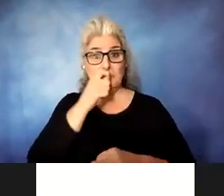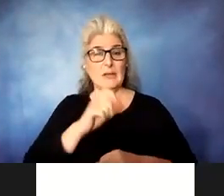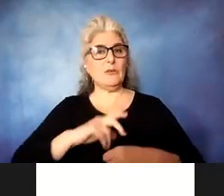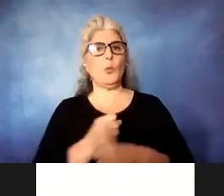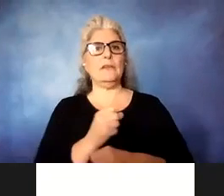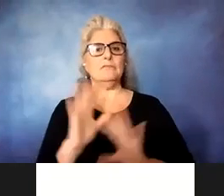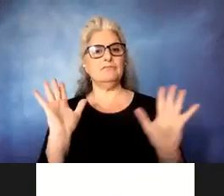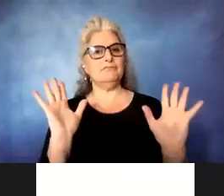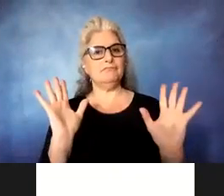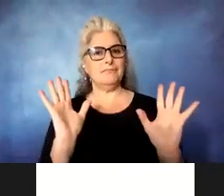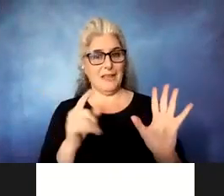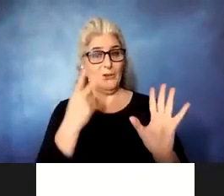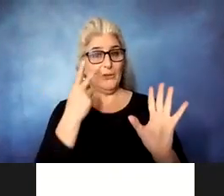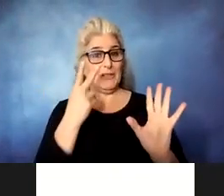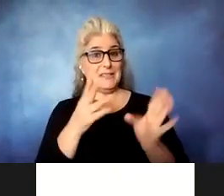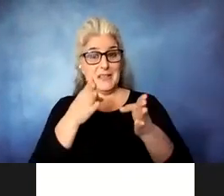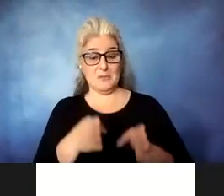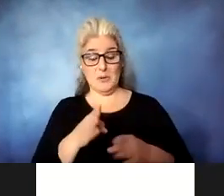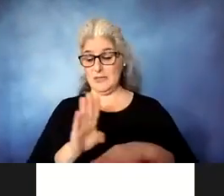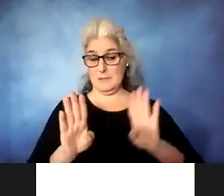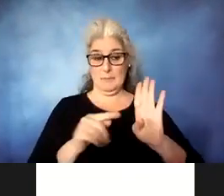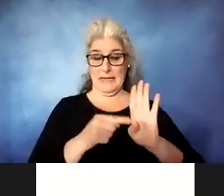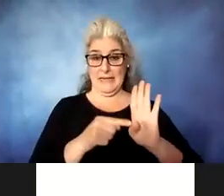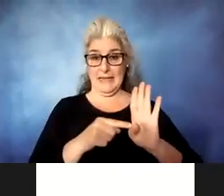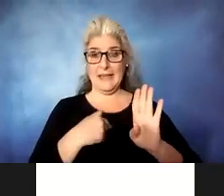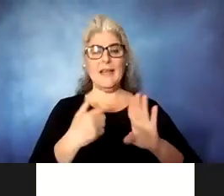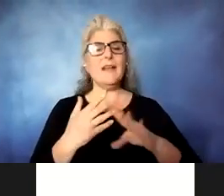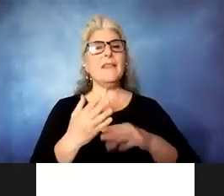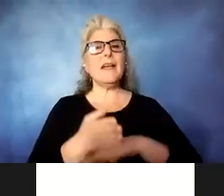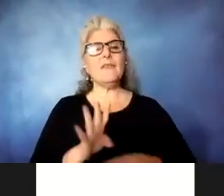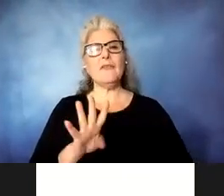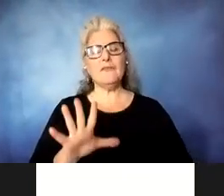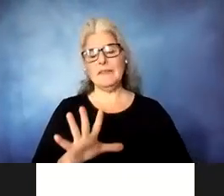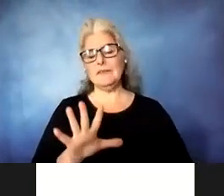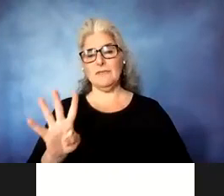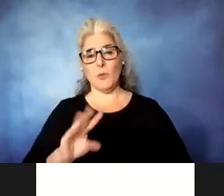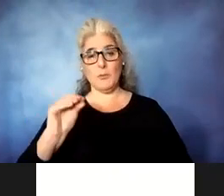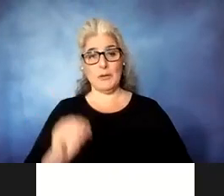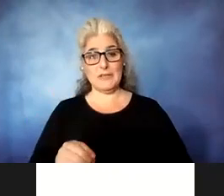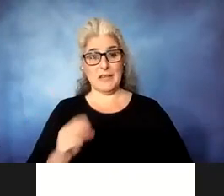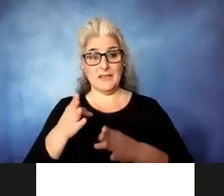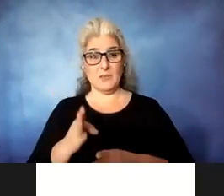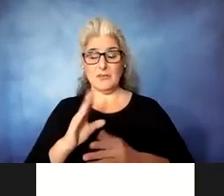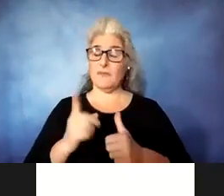in this example, candidate B has 54% of the first choice votes. So this candidate wins.